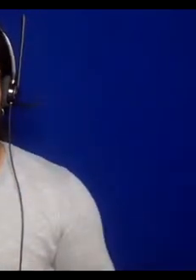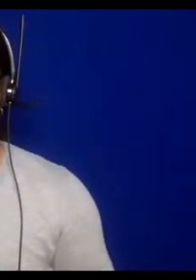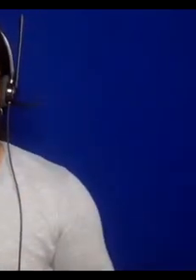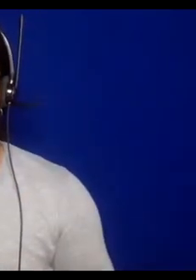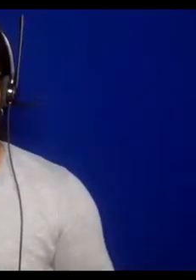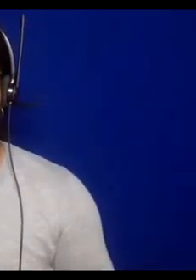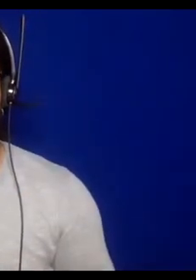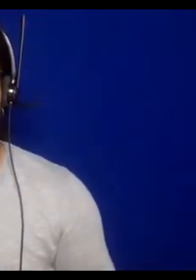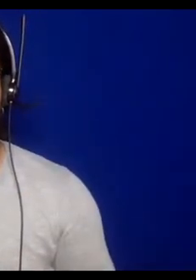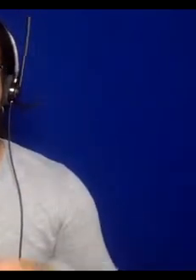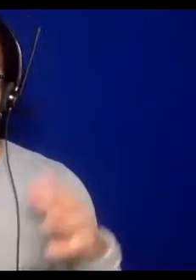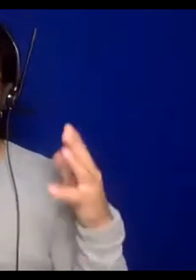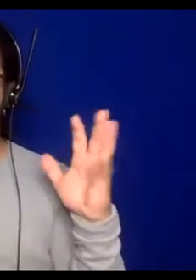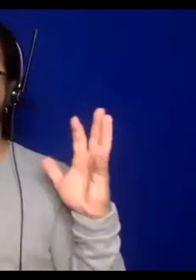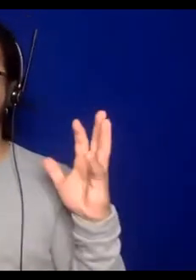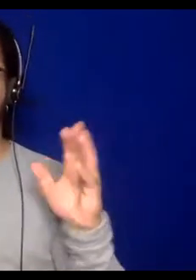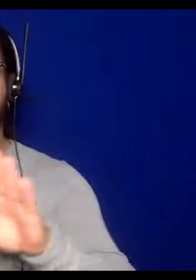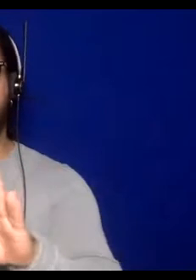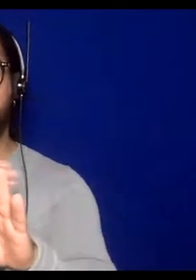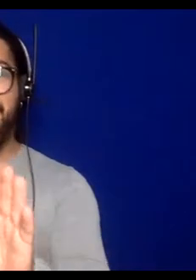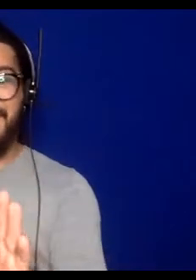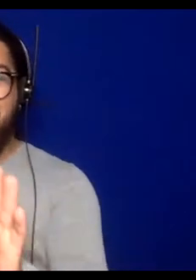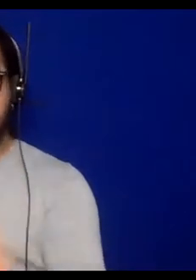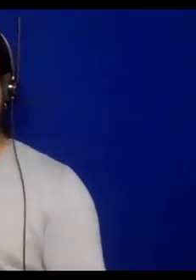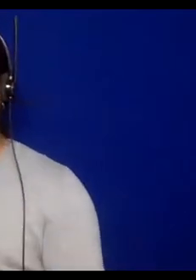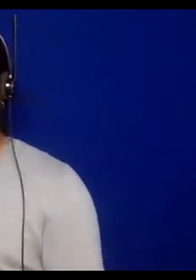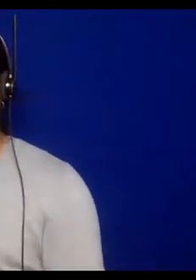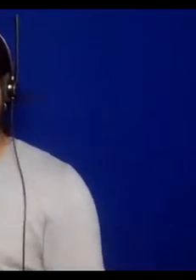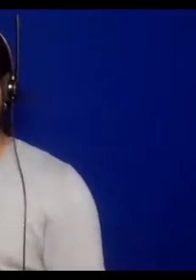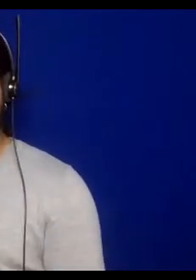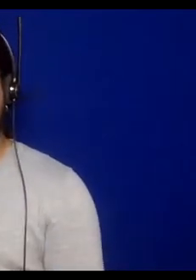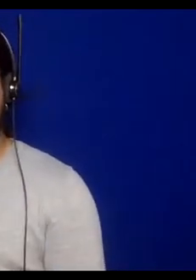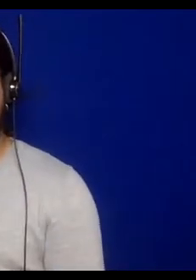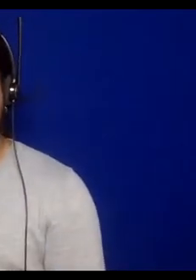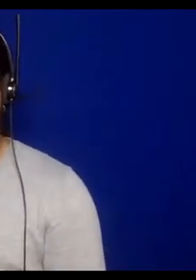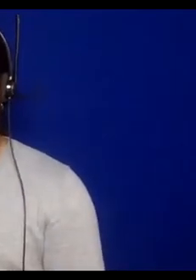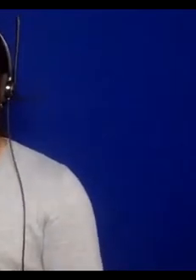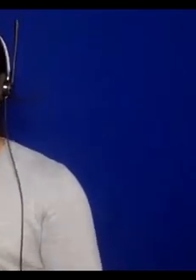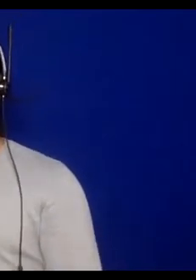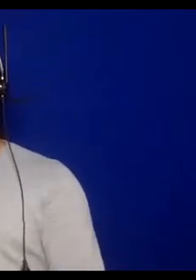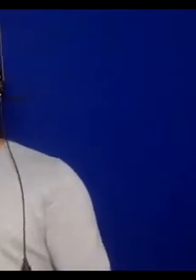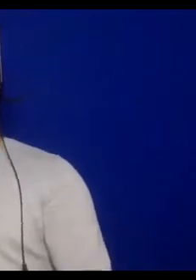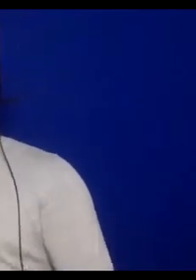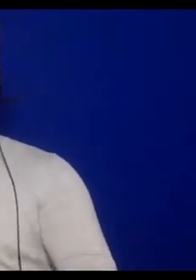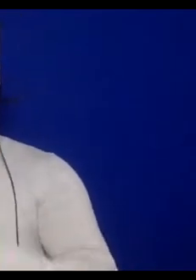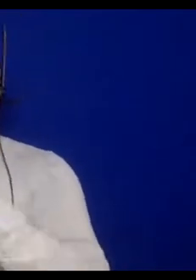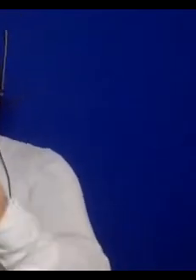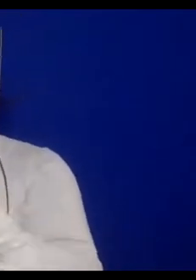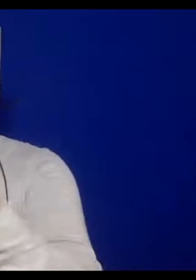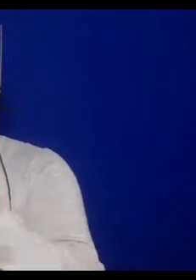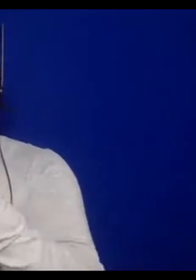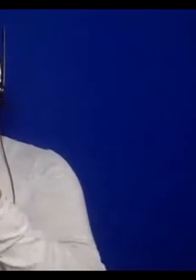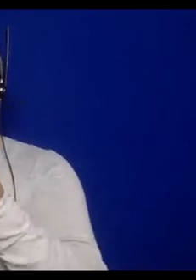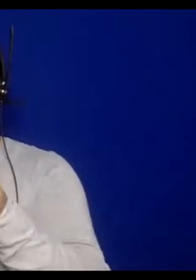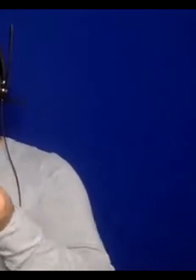Yay. Prior to Tiny Gigantic, they co-founded the Research Action Design Research and Design Justice